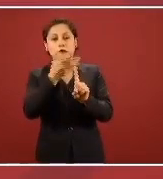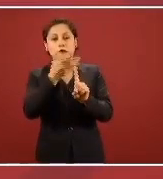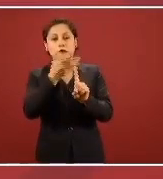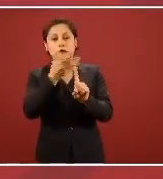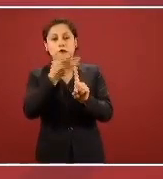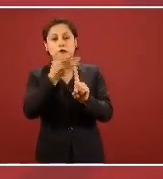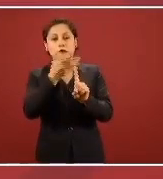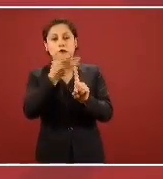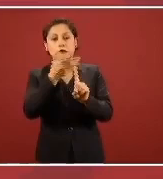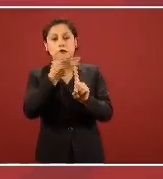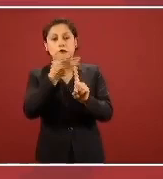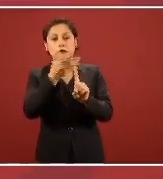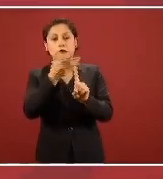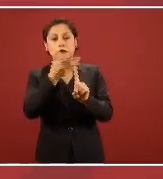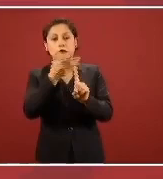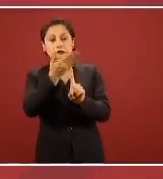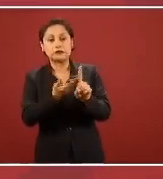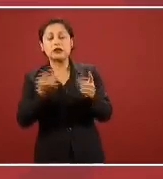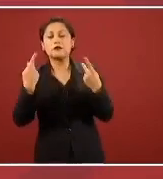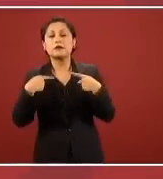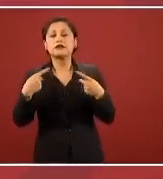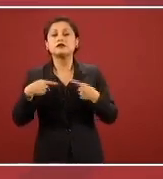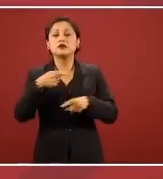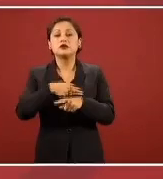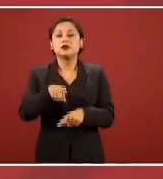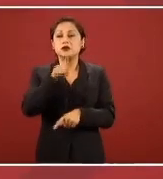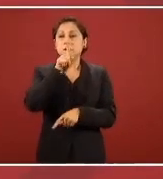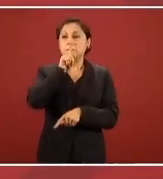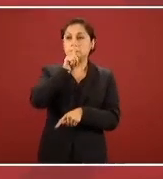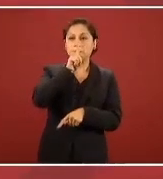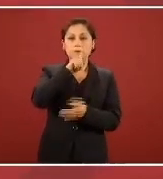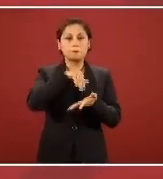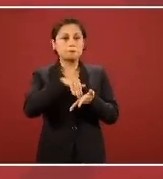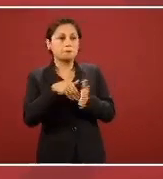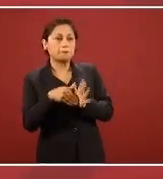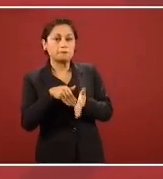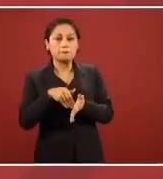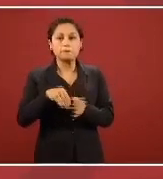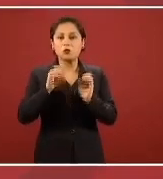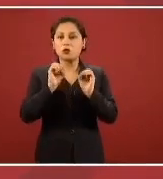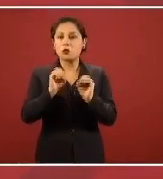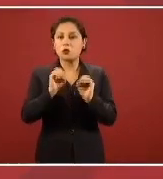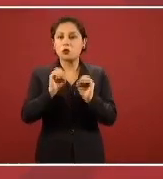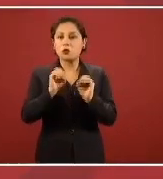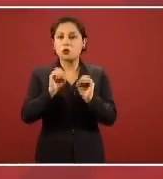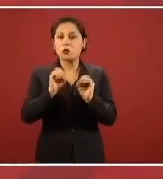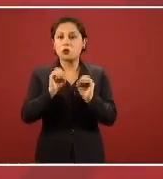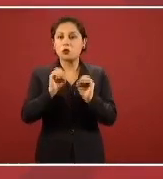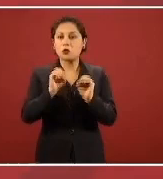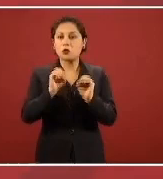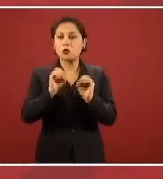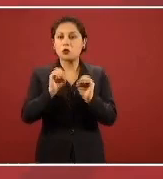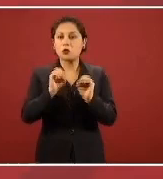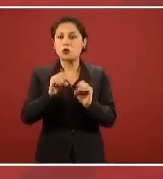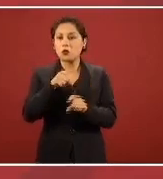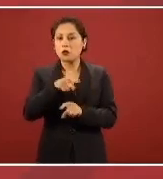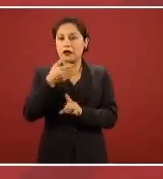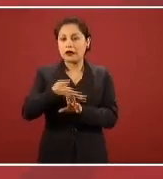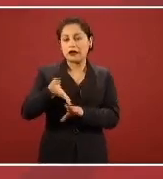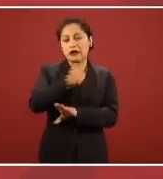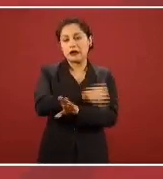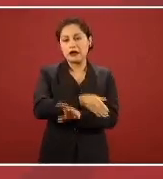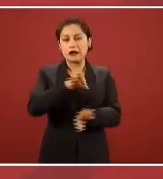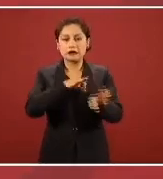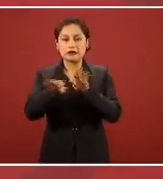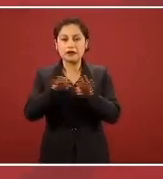omission, or lent himself. En un caso de corrupción. In a case of corruption. Bueno, y lo